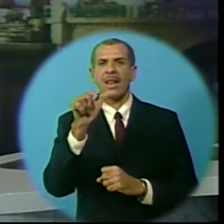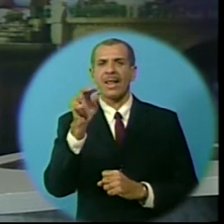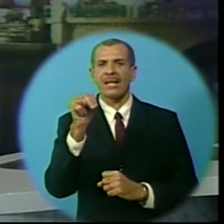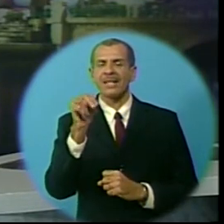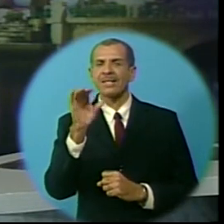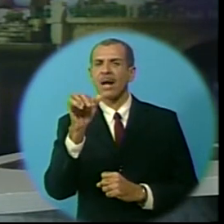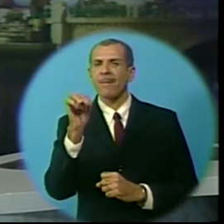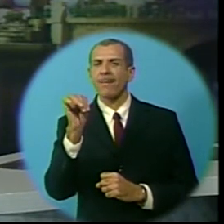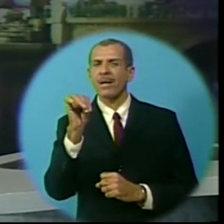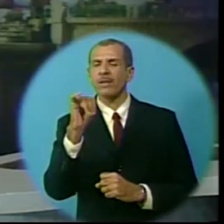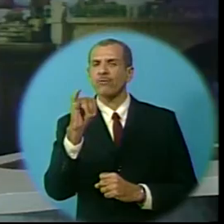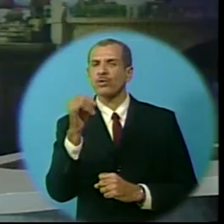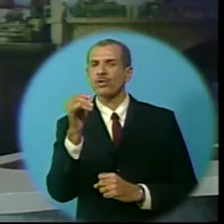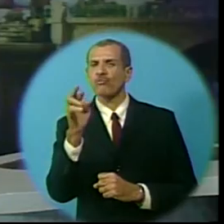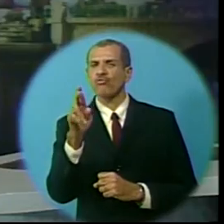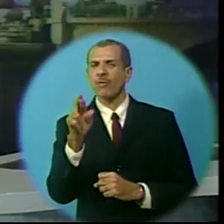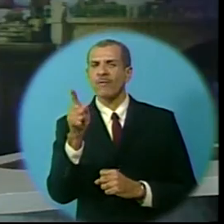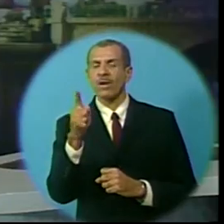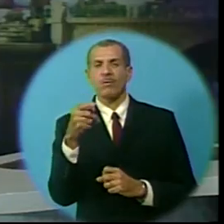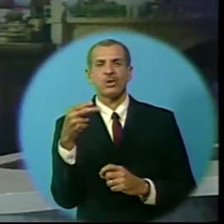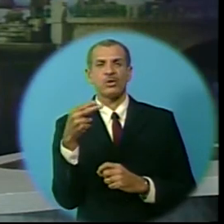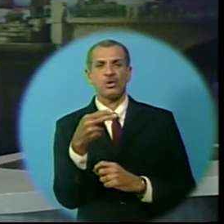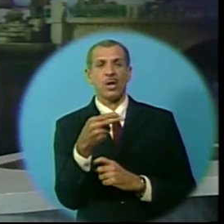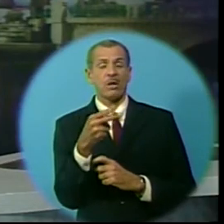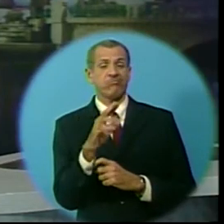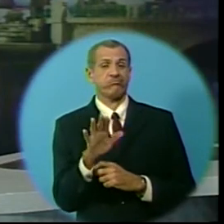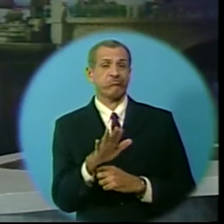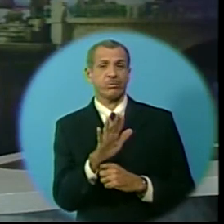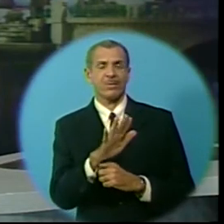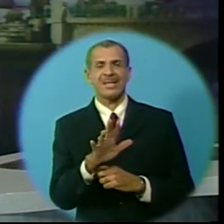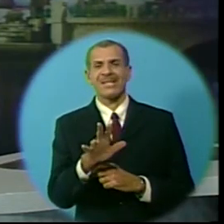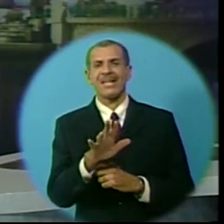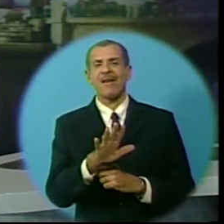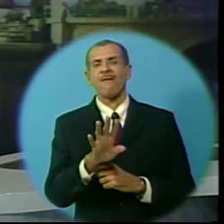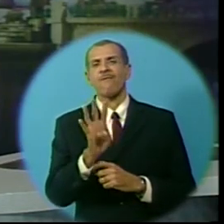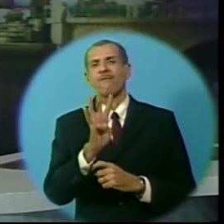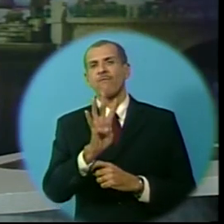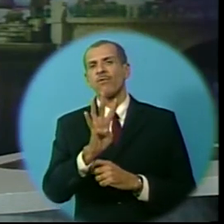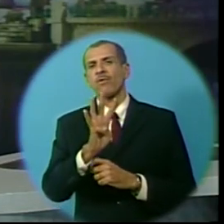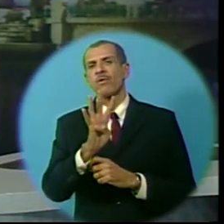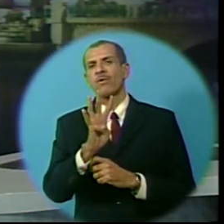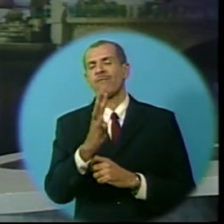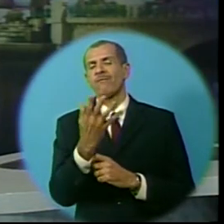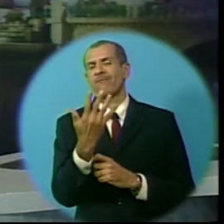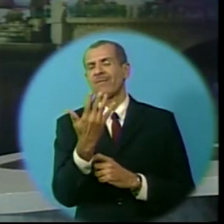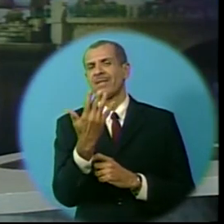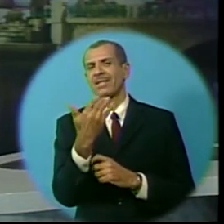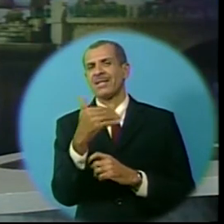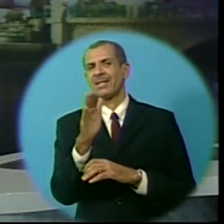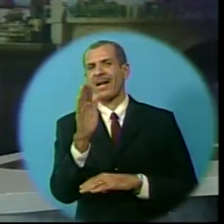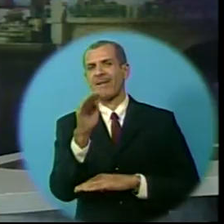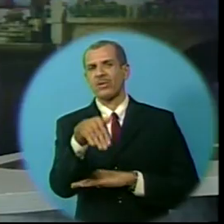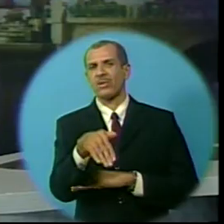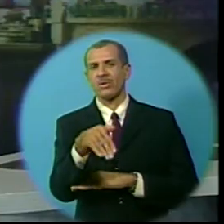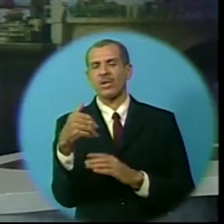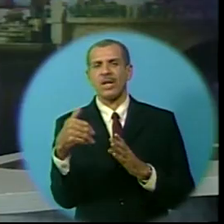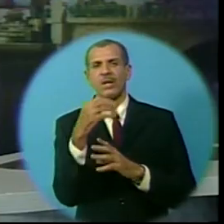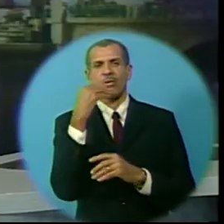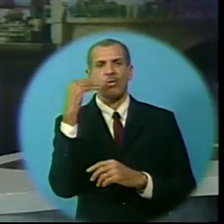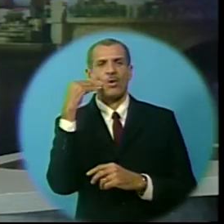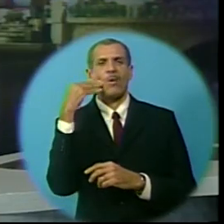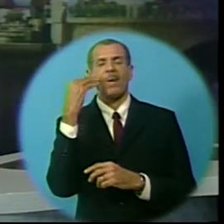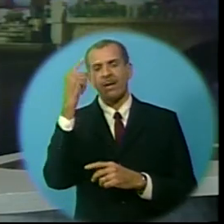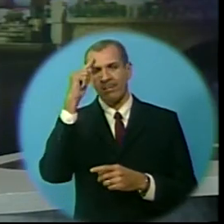of Joes River was reportedly shot sometime around 4:15 in the afternoon near his home. The police believe the shooting